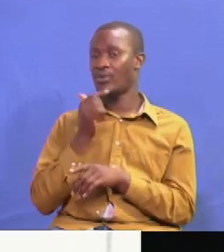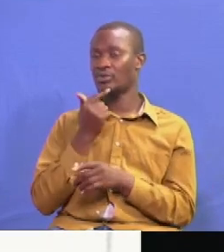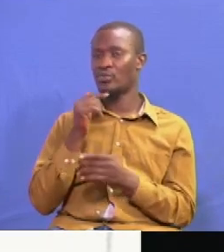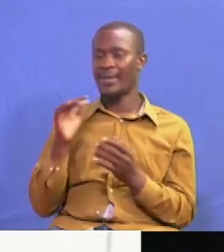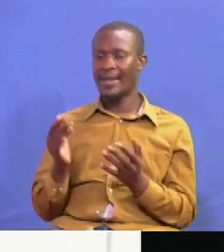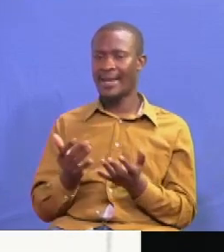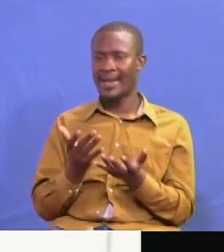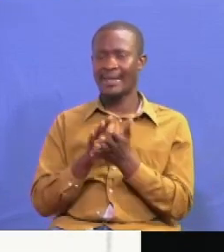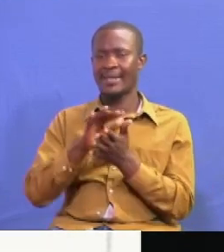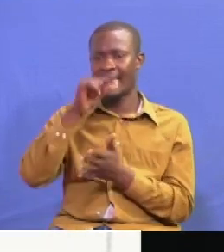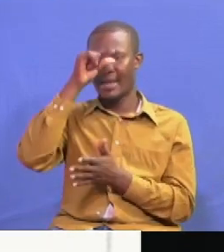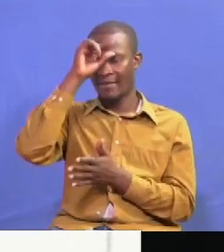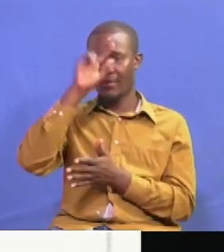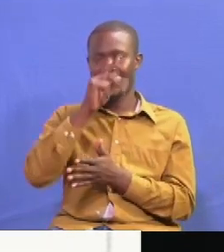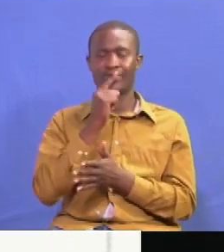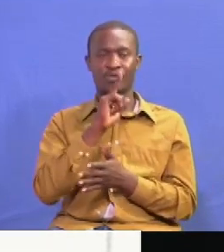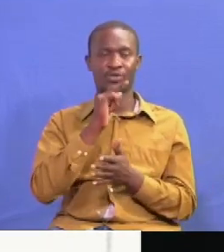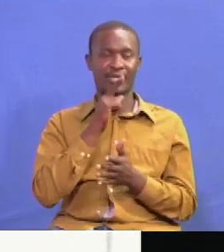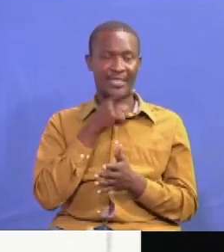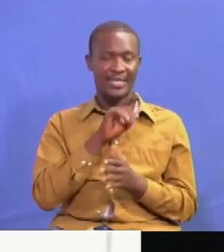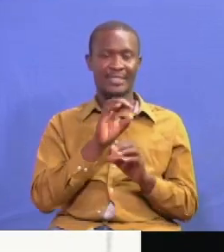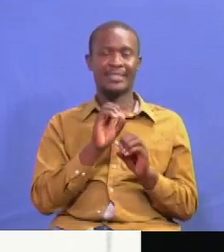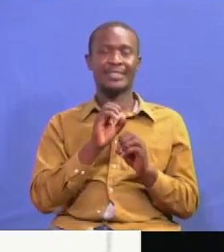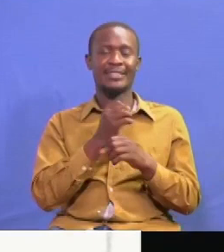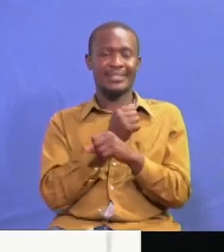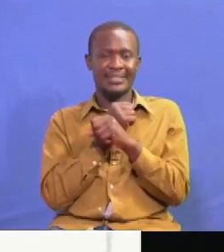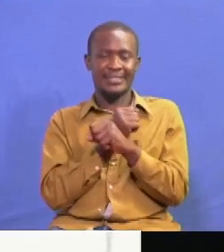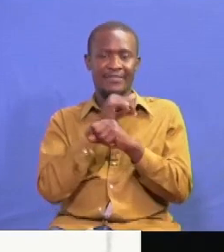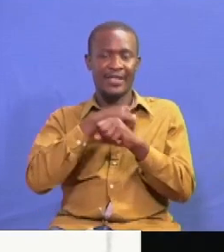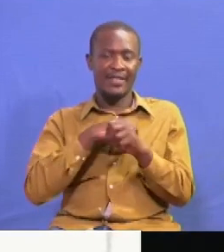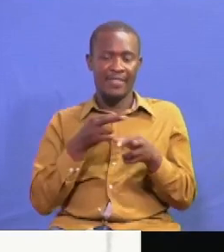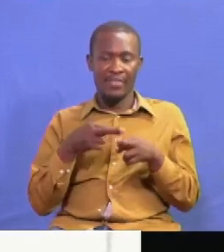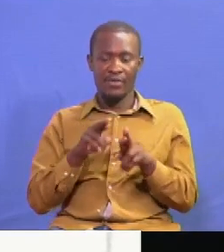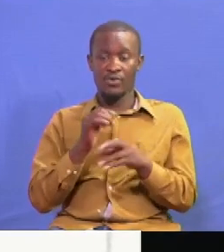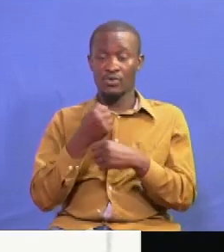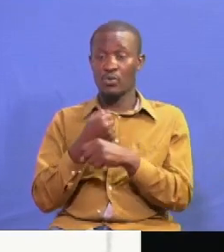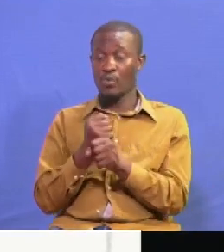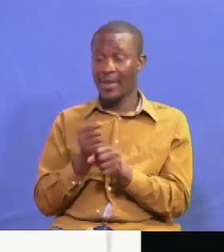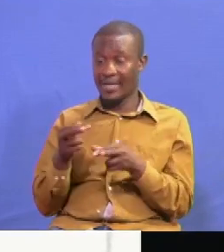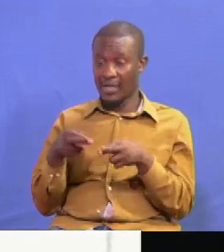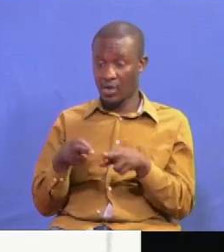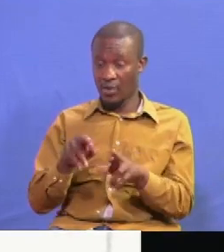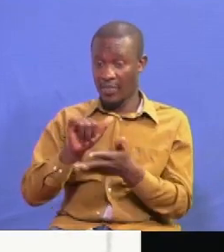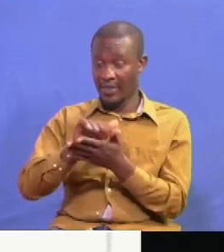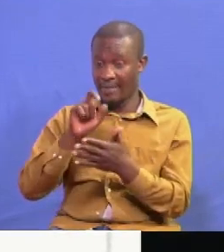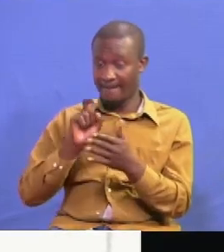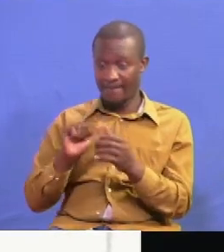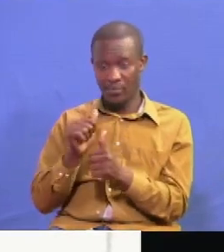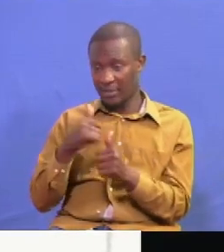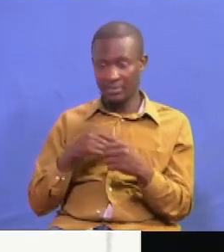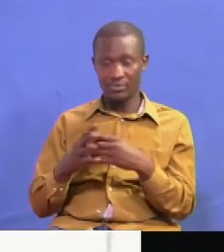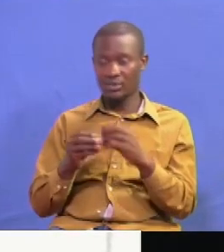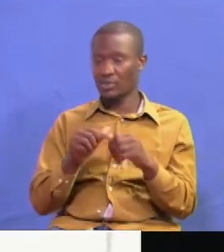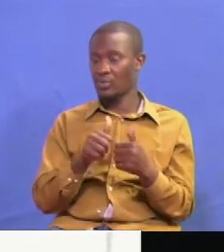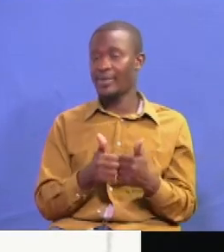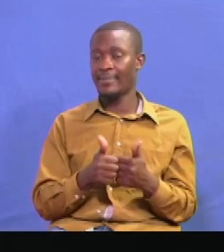the government of Kenya to ensure that there is safety in the roads, to mend the roads that have not been constructed well.